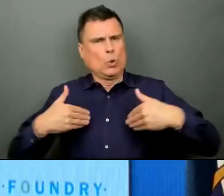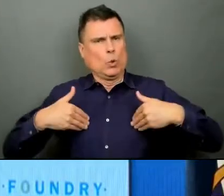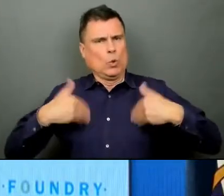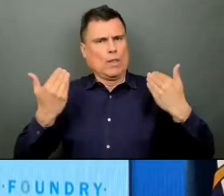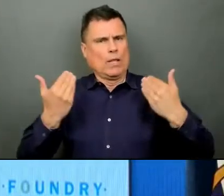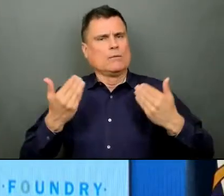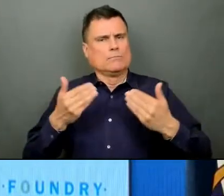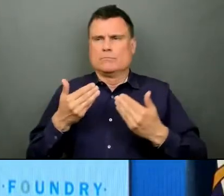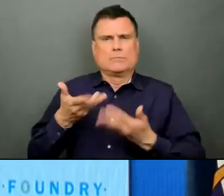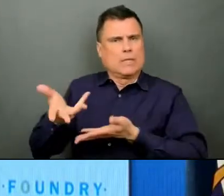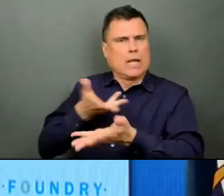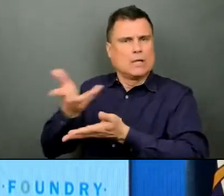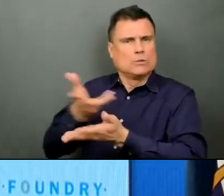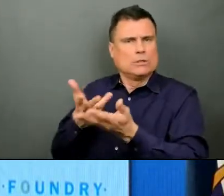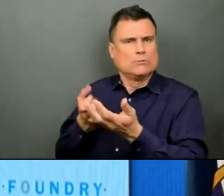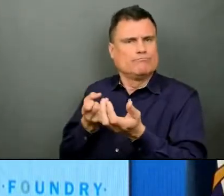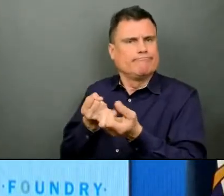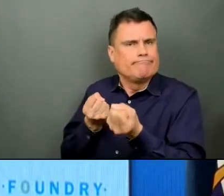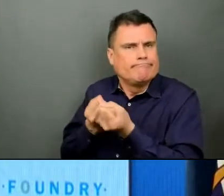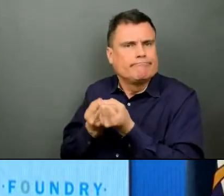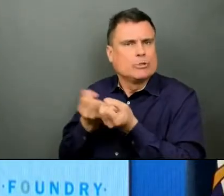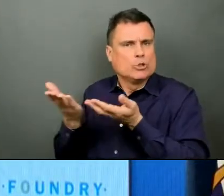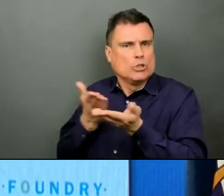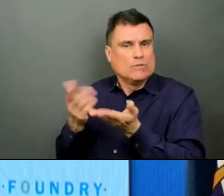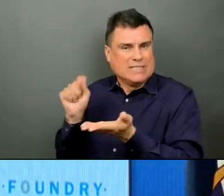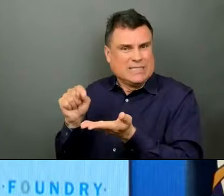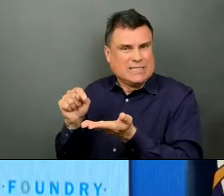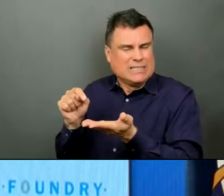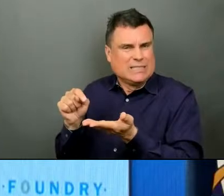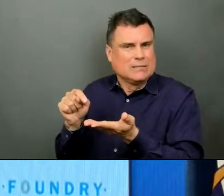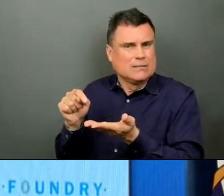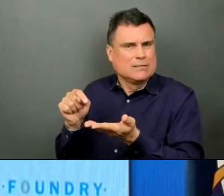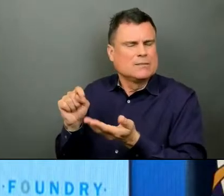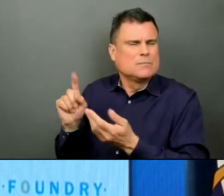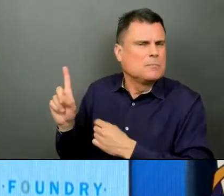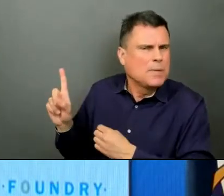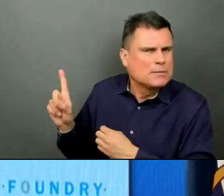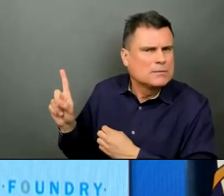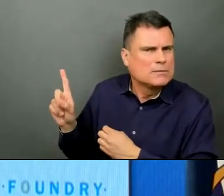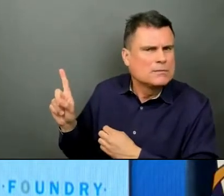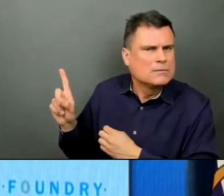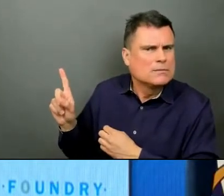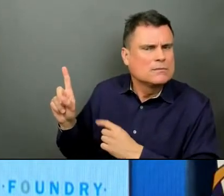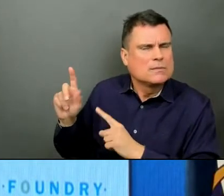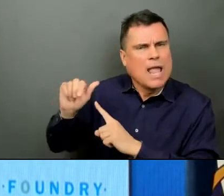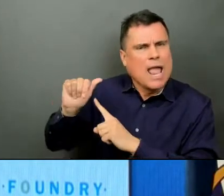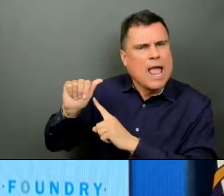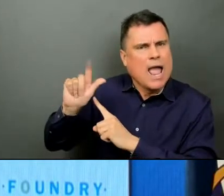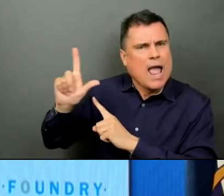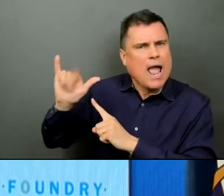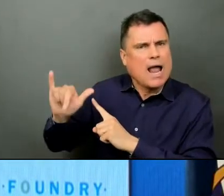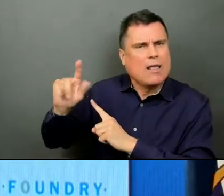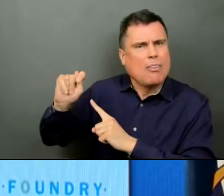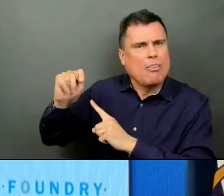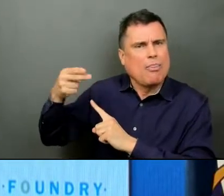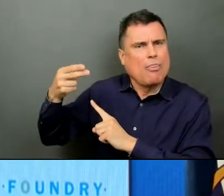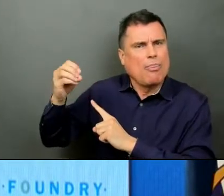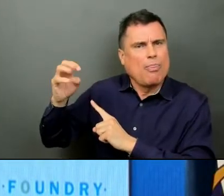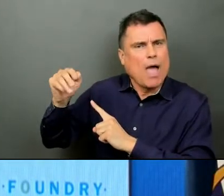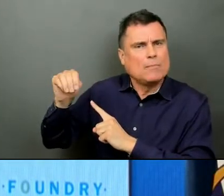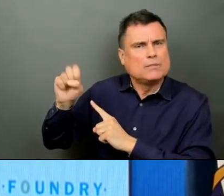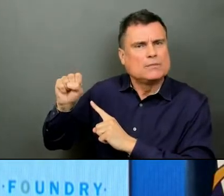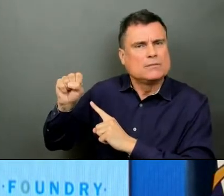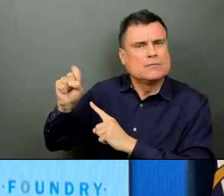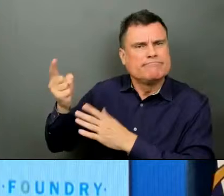many, Alaya's family says that she refused counseling even after overdosing 3 times. So I'm wondering